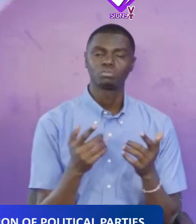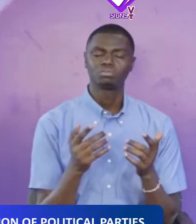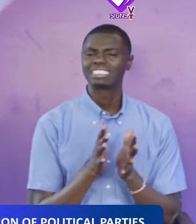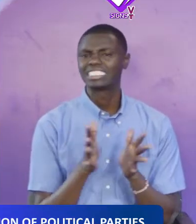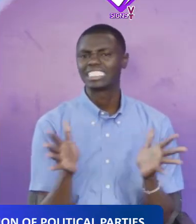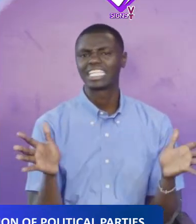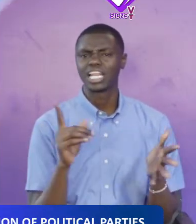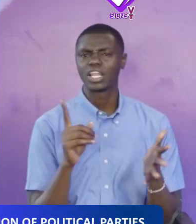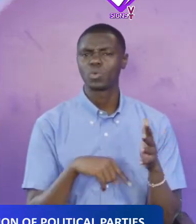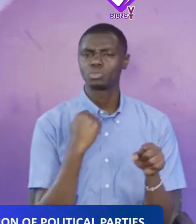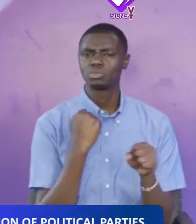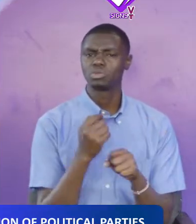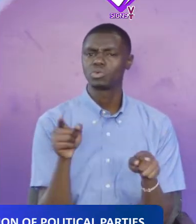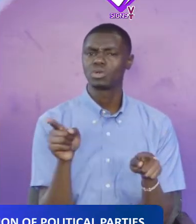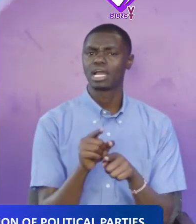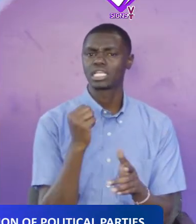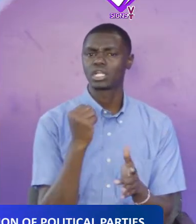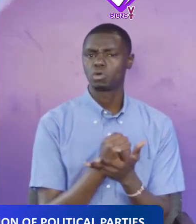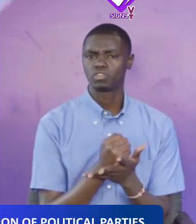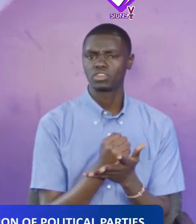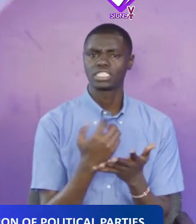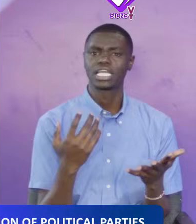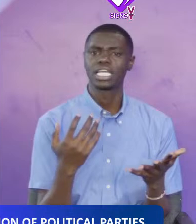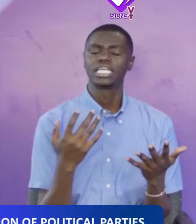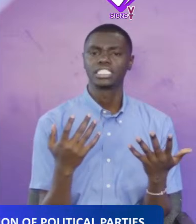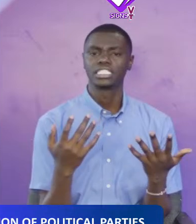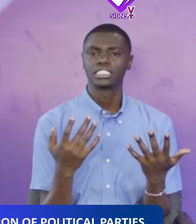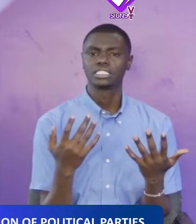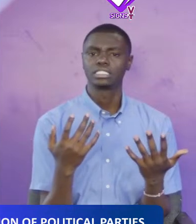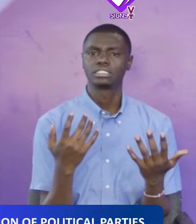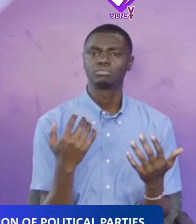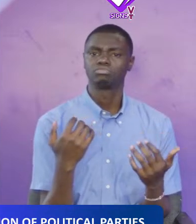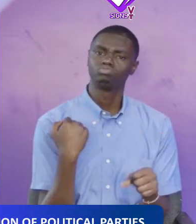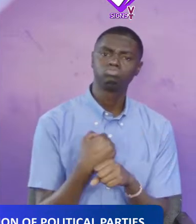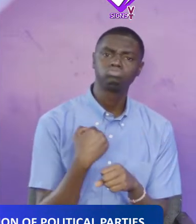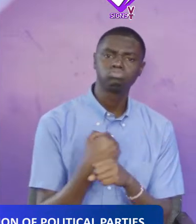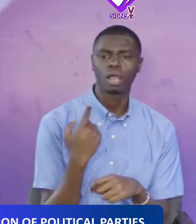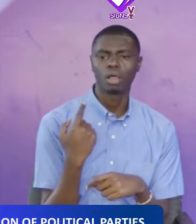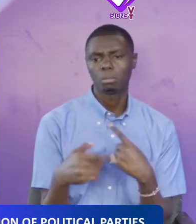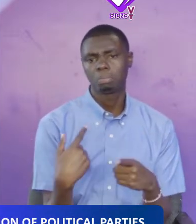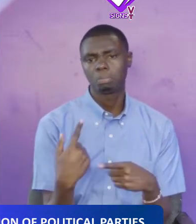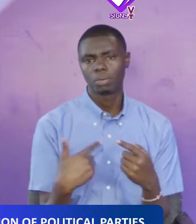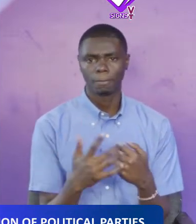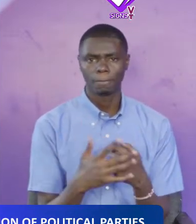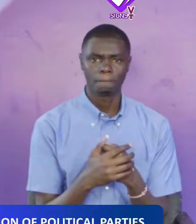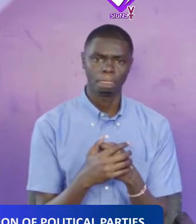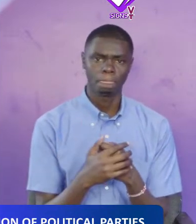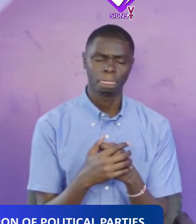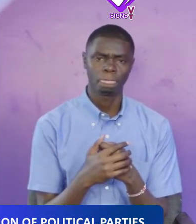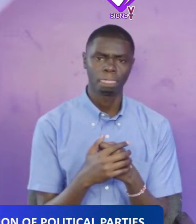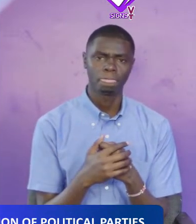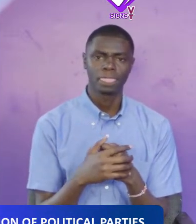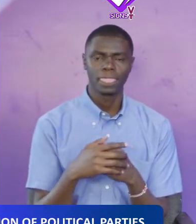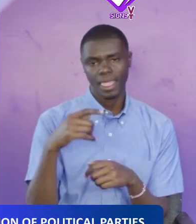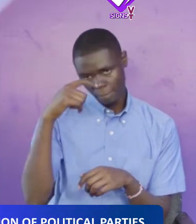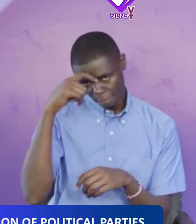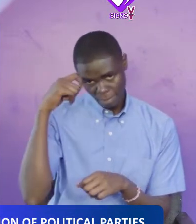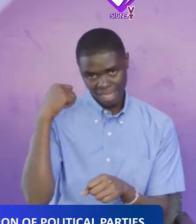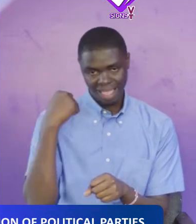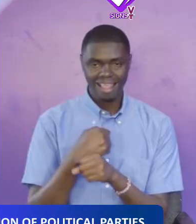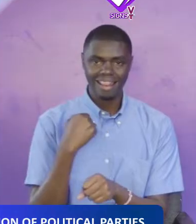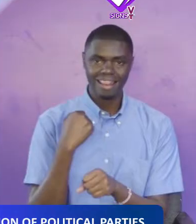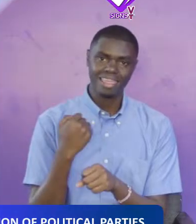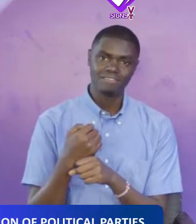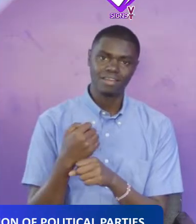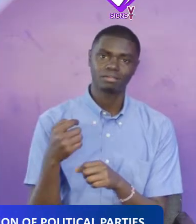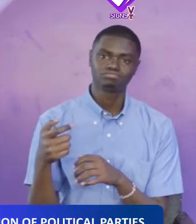what we do as an office, is being undertaken. Possibly you have never had it,